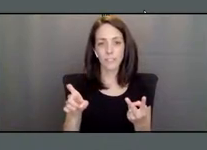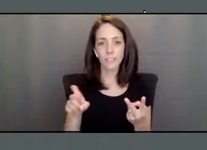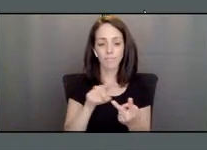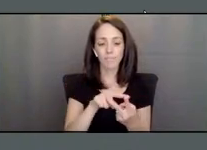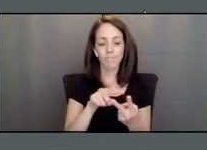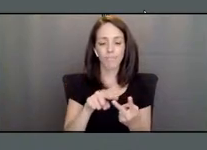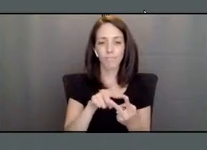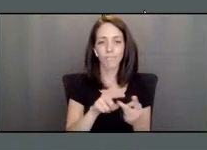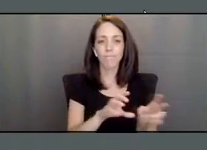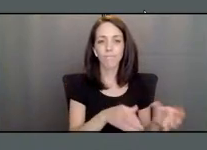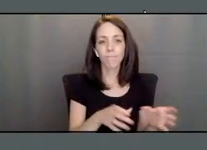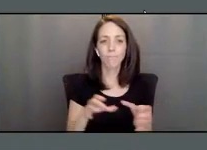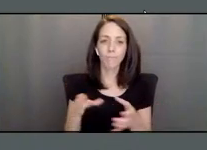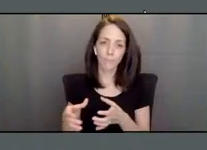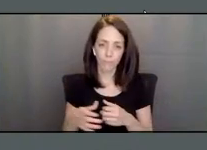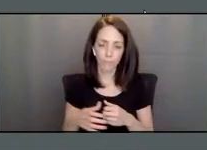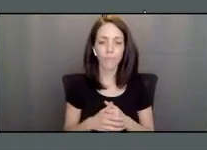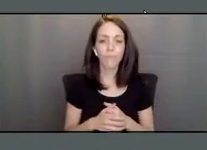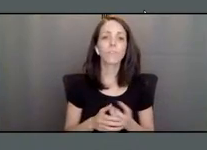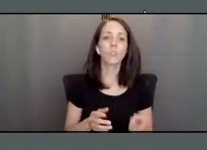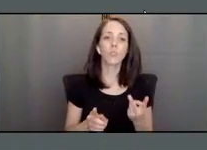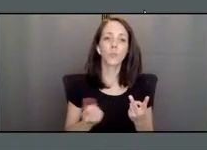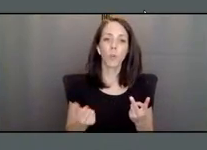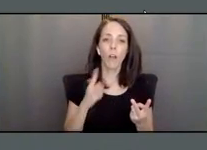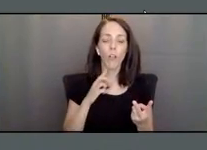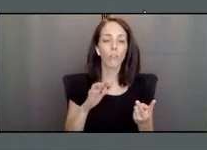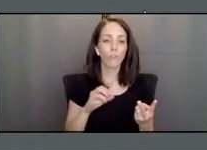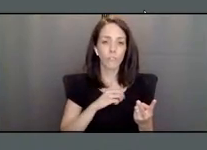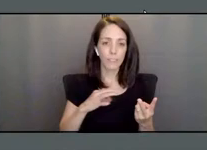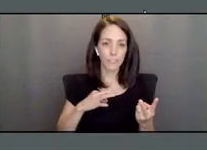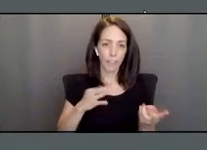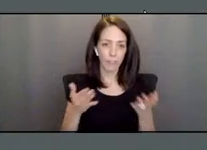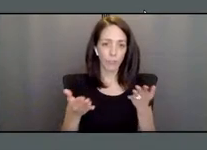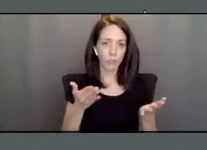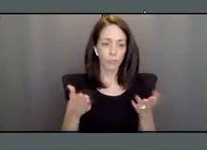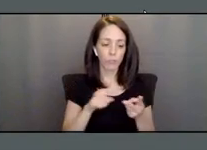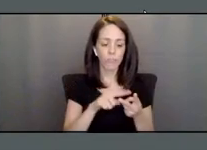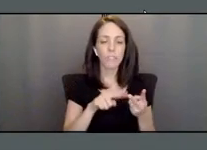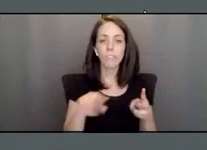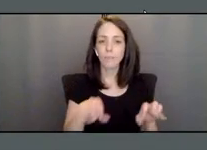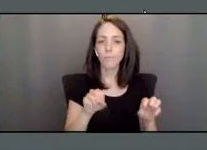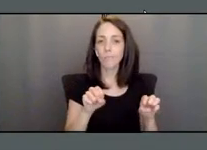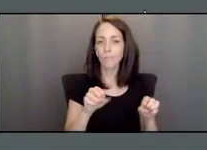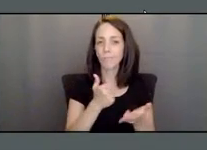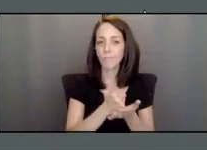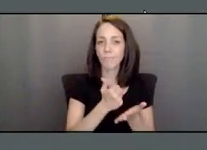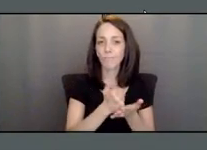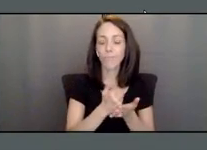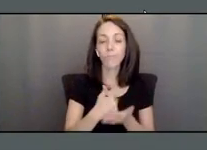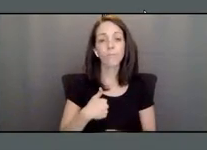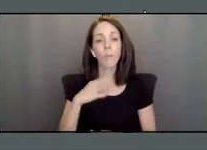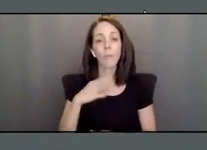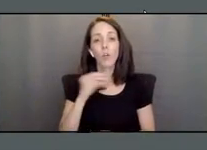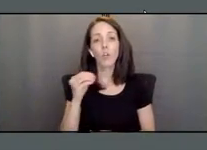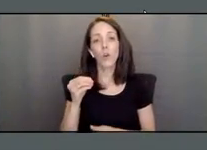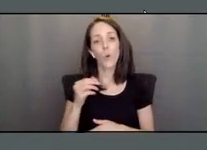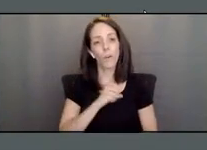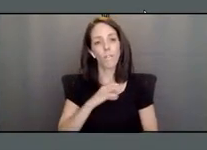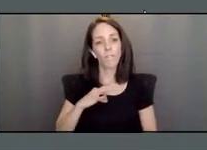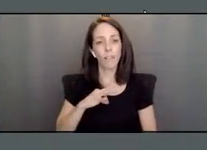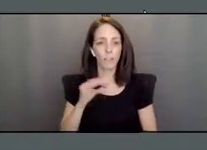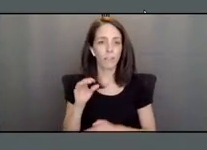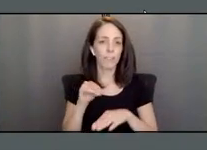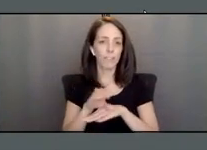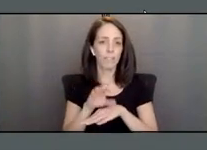of Nursing faculty members serve as the faculty advisors for these groups, and I am also the co-faculty advisor for each group.